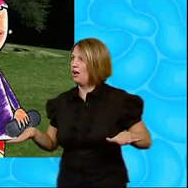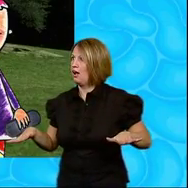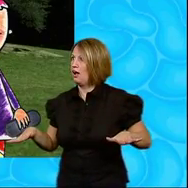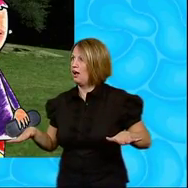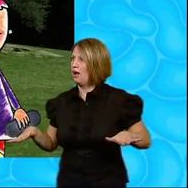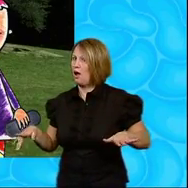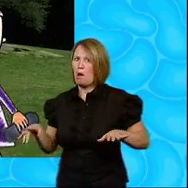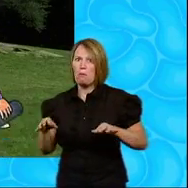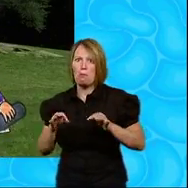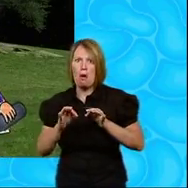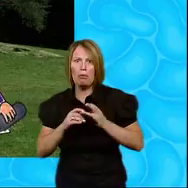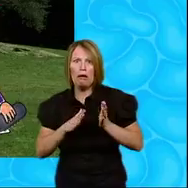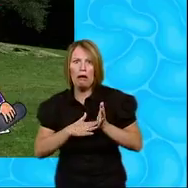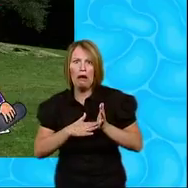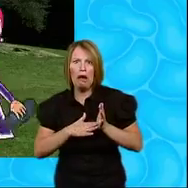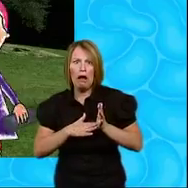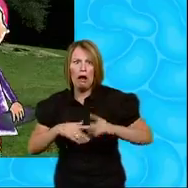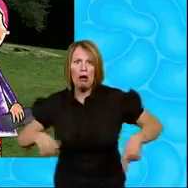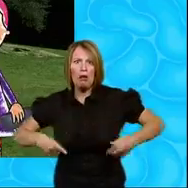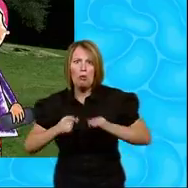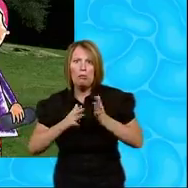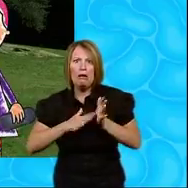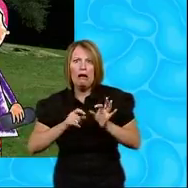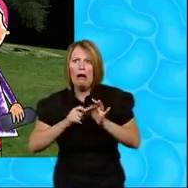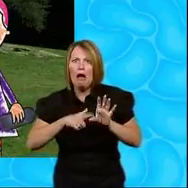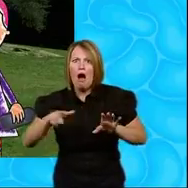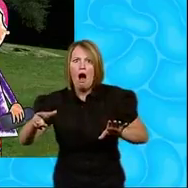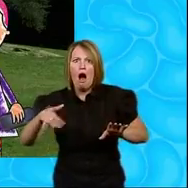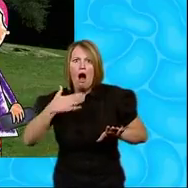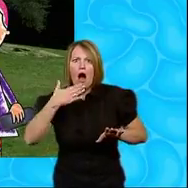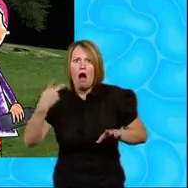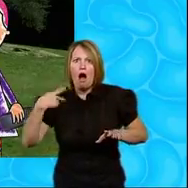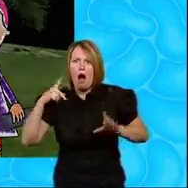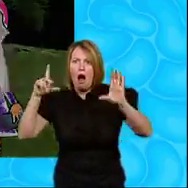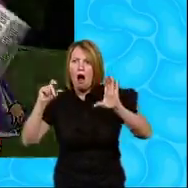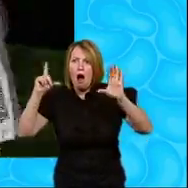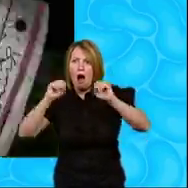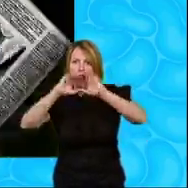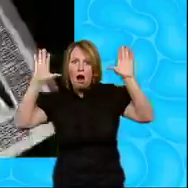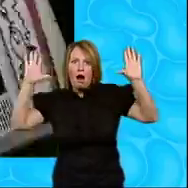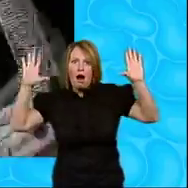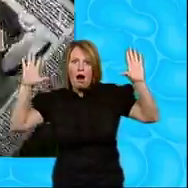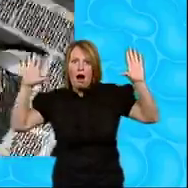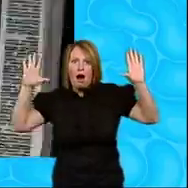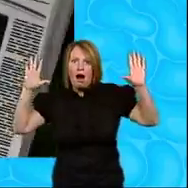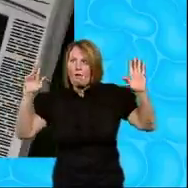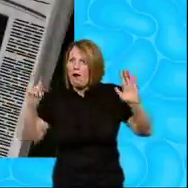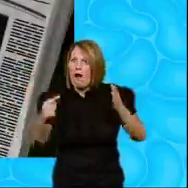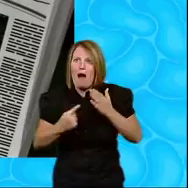Boom Sonic Boom was Bobby Boom. And Tyler and I took photos of the whole thing.